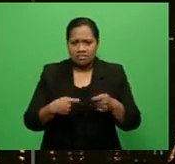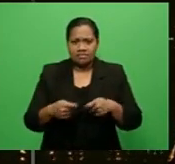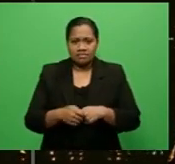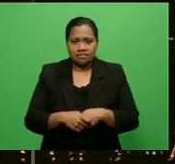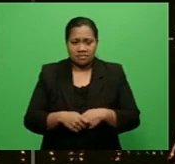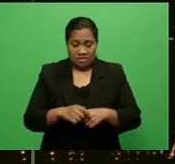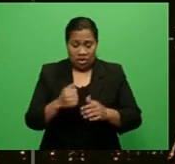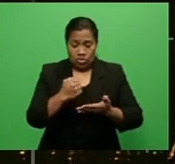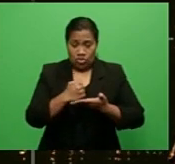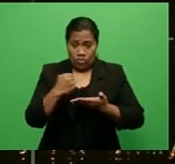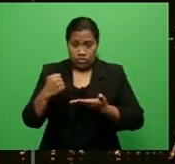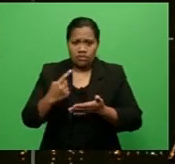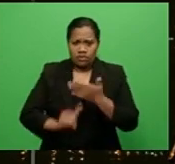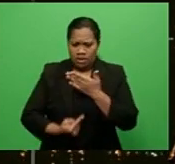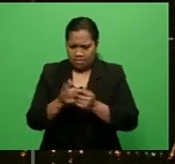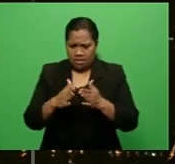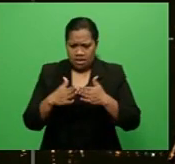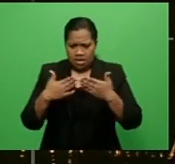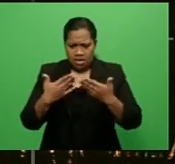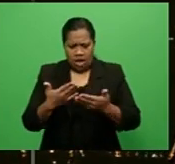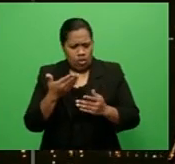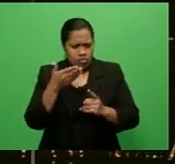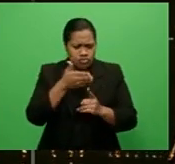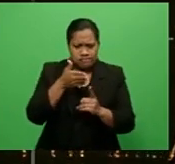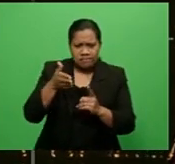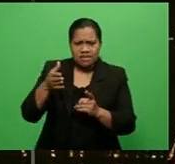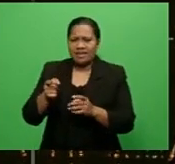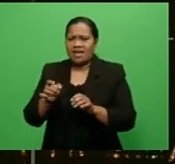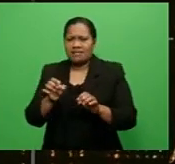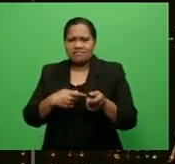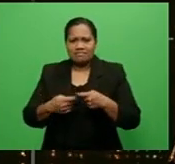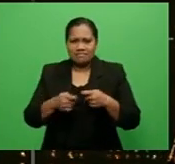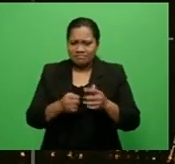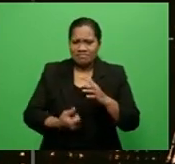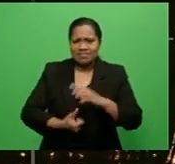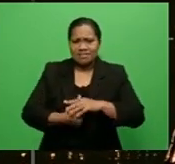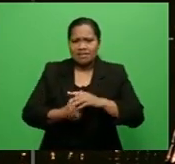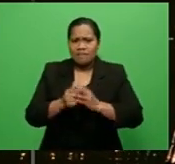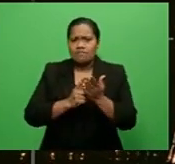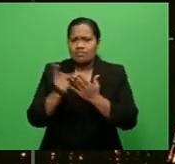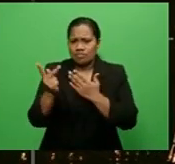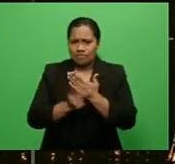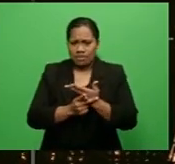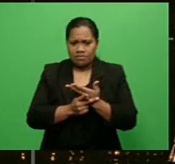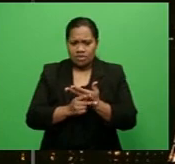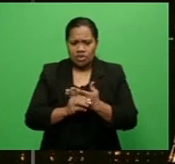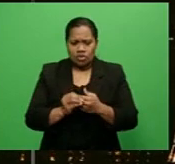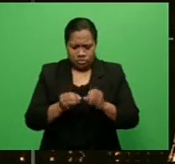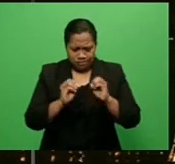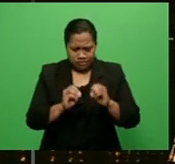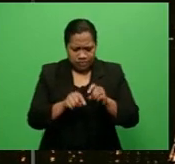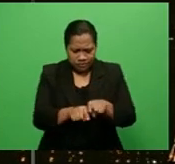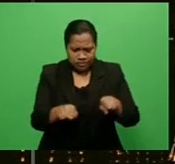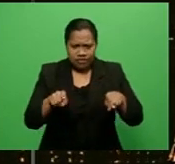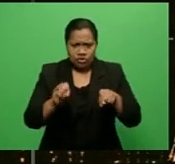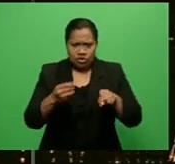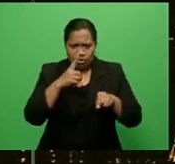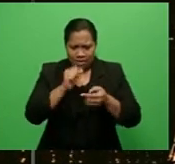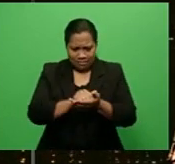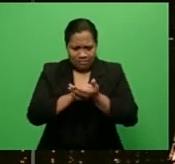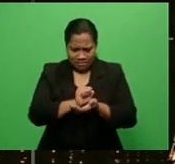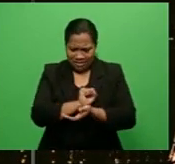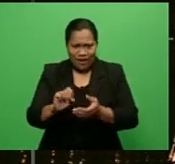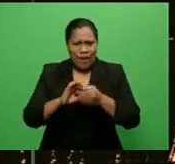spearheading the Pacific Horticultural and Market Access Program to educate dealers on maintaining their standards to meet the market